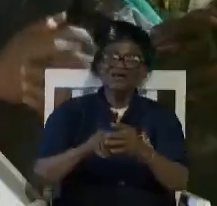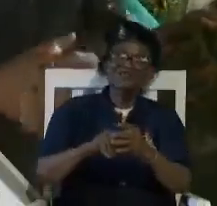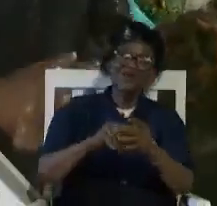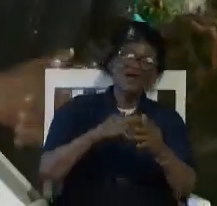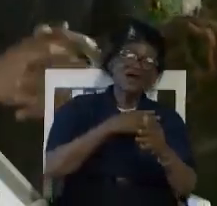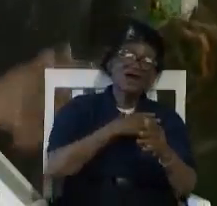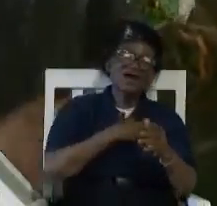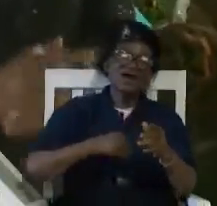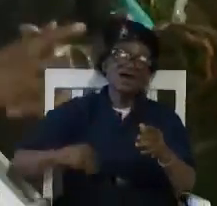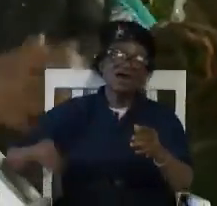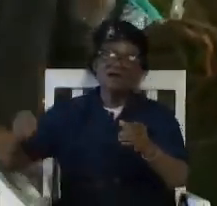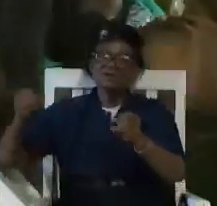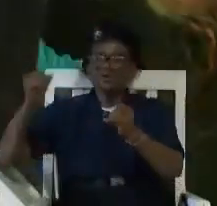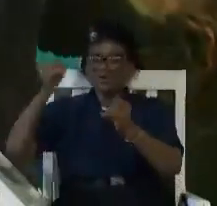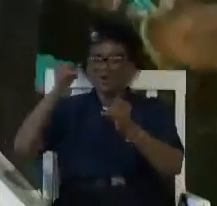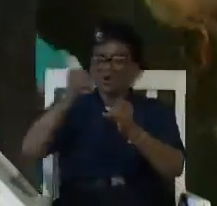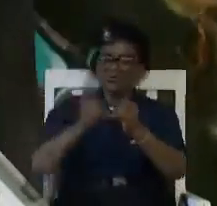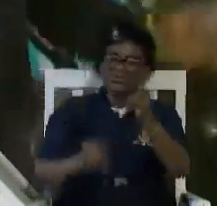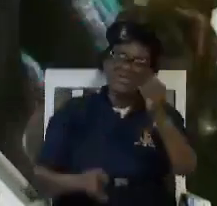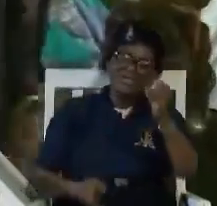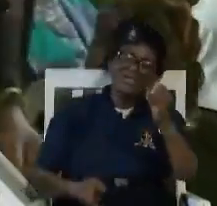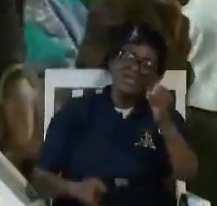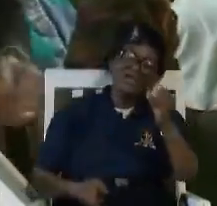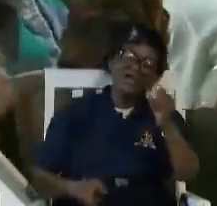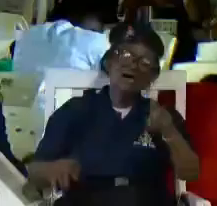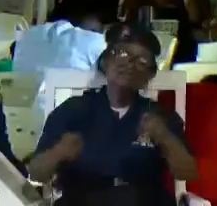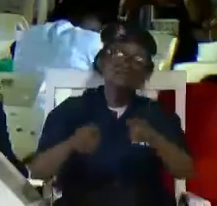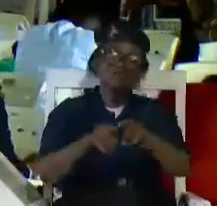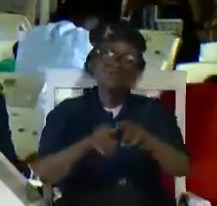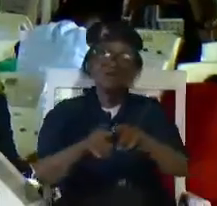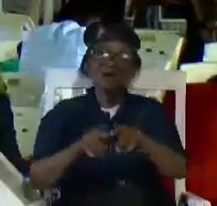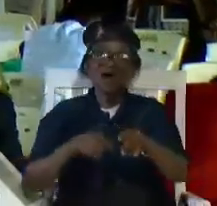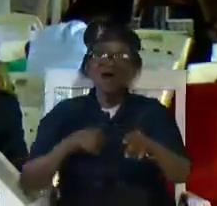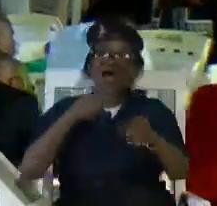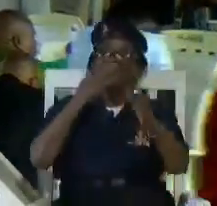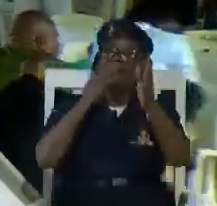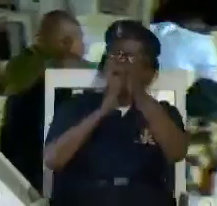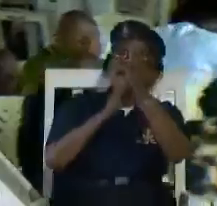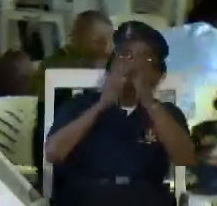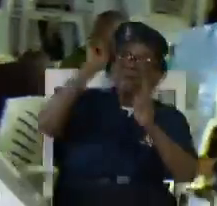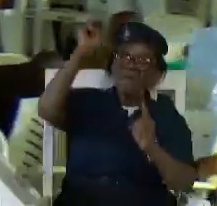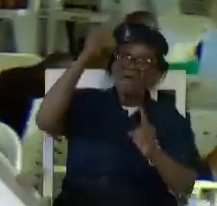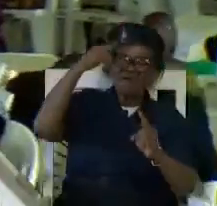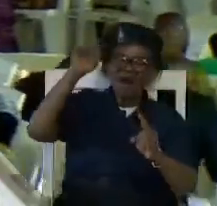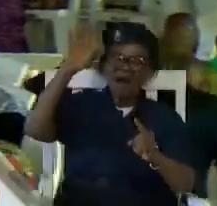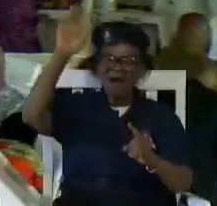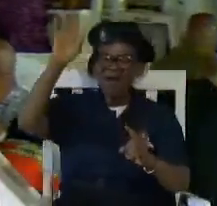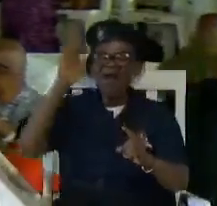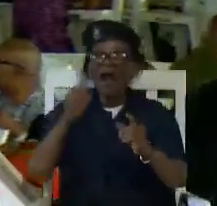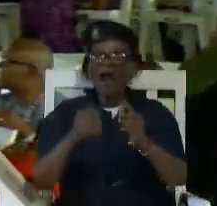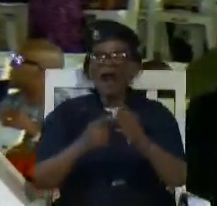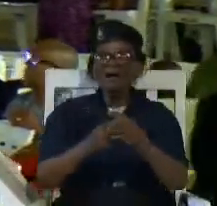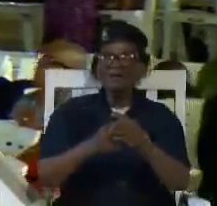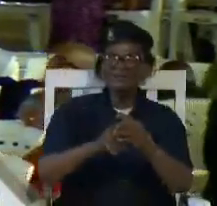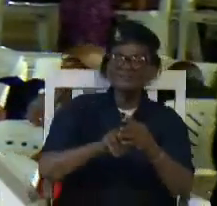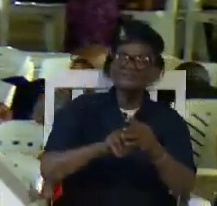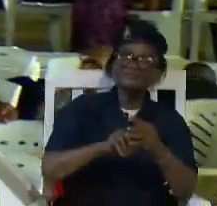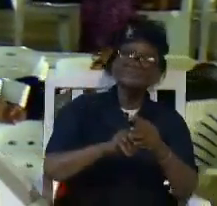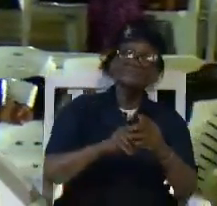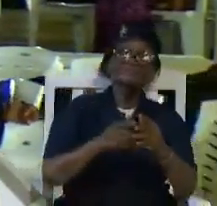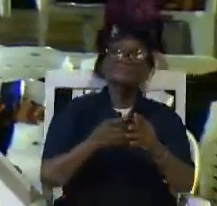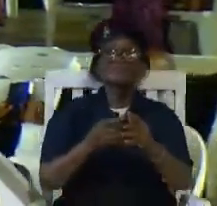Alpha and Omega, so I praise Him, for He's Alpha,